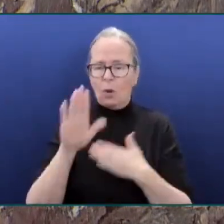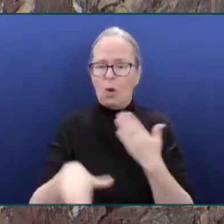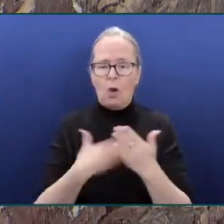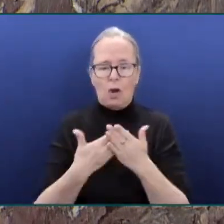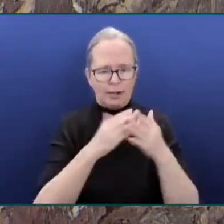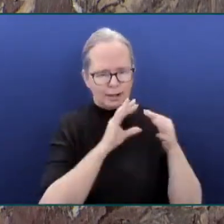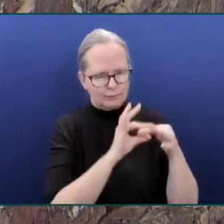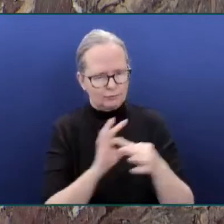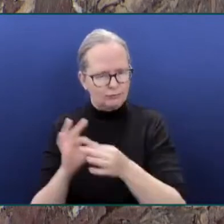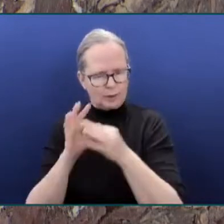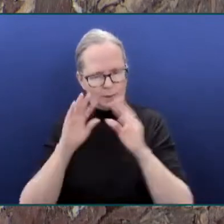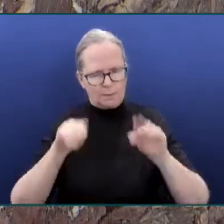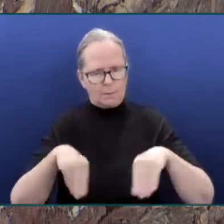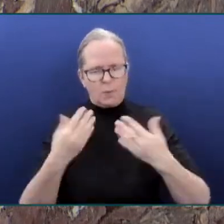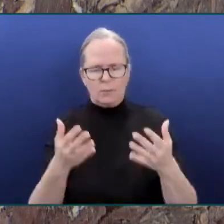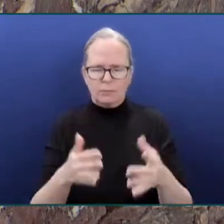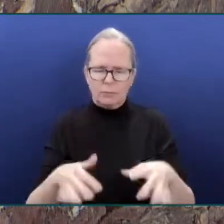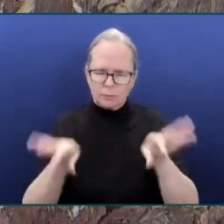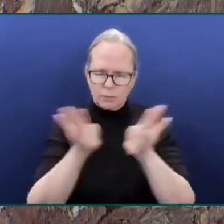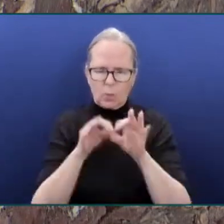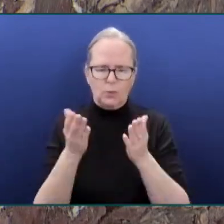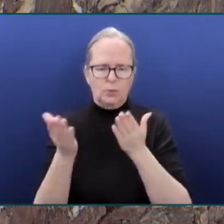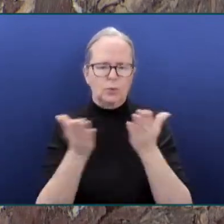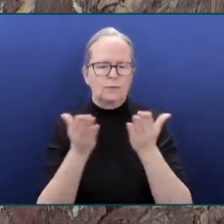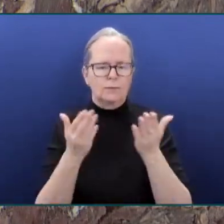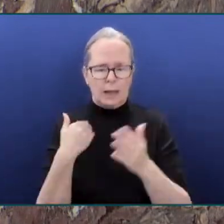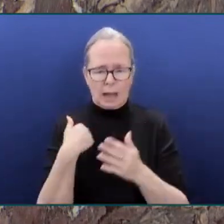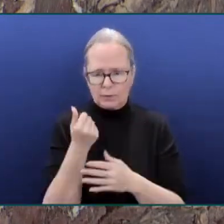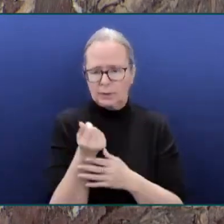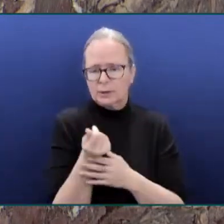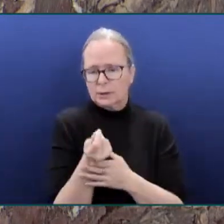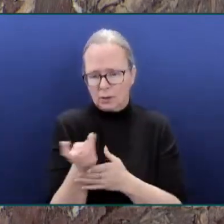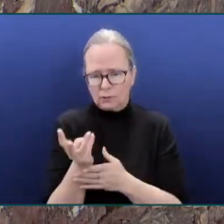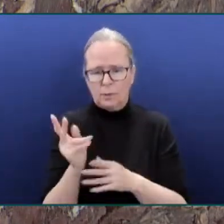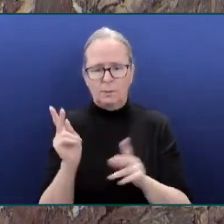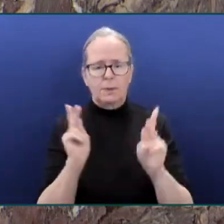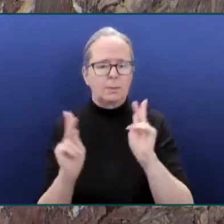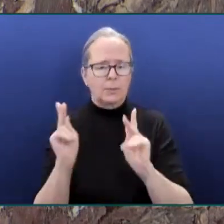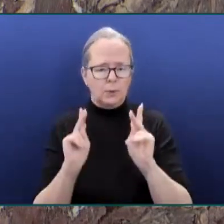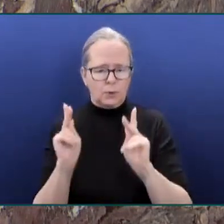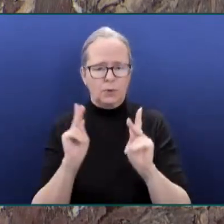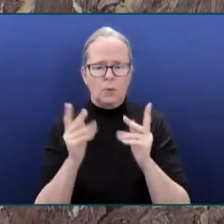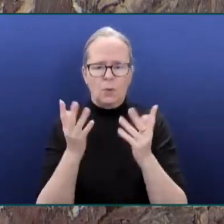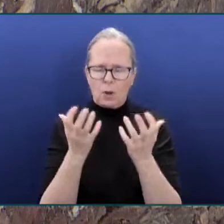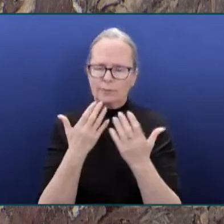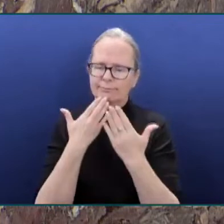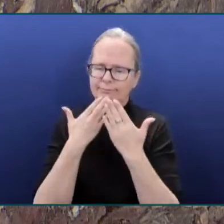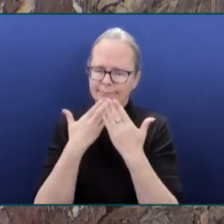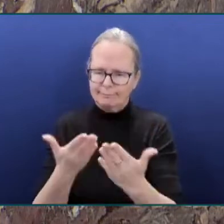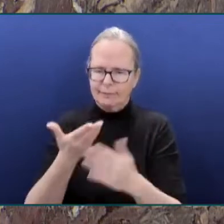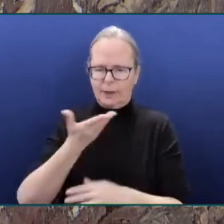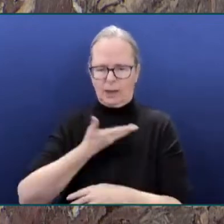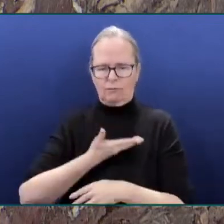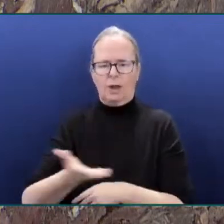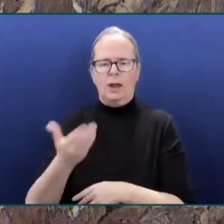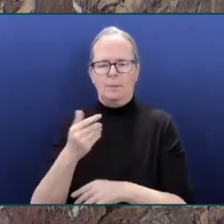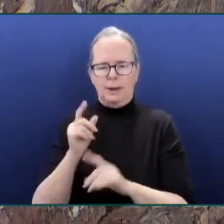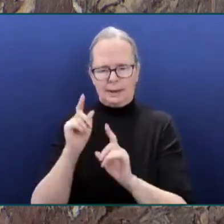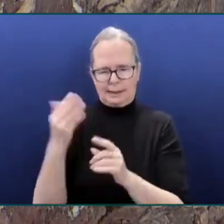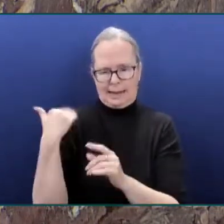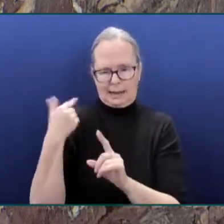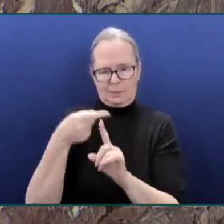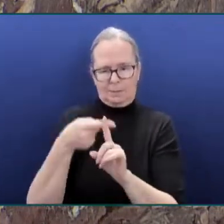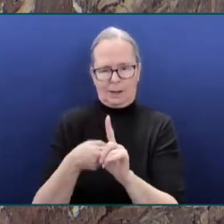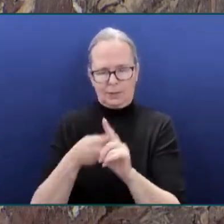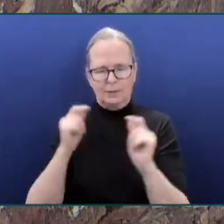Wong, and the CCM team for inviting me to celebrate the anniversary with them. Congratulations to CCM